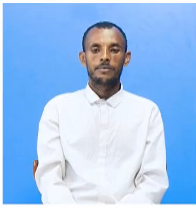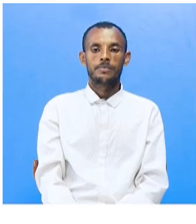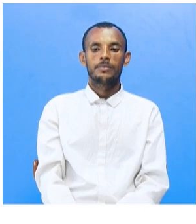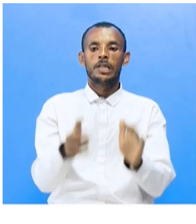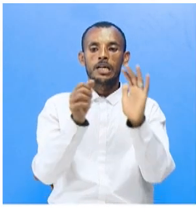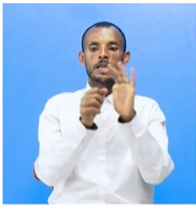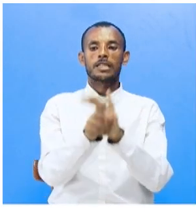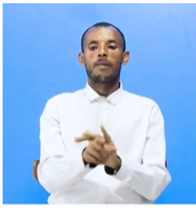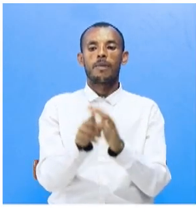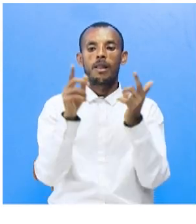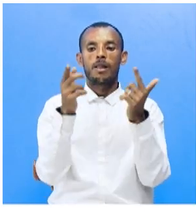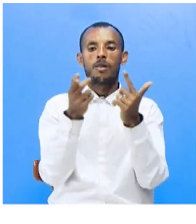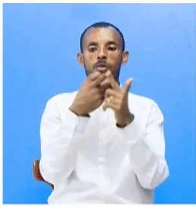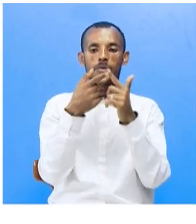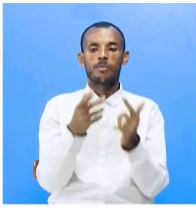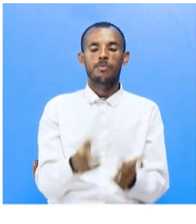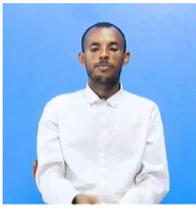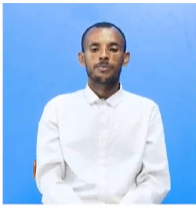Example 2.